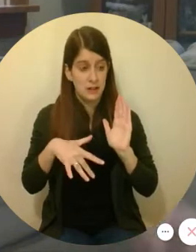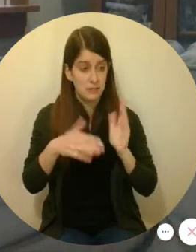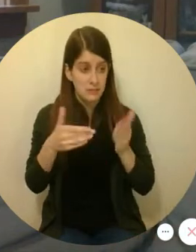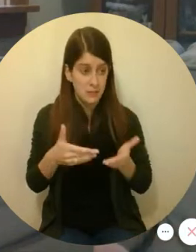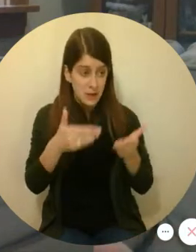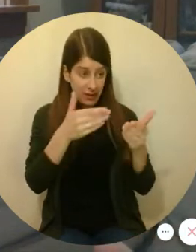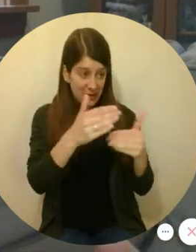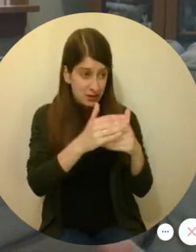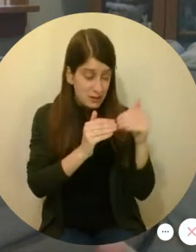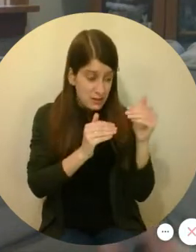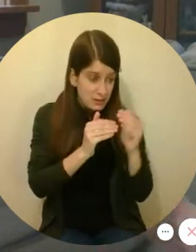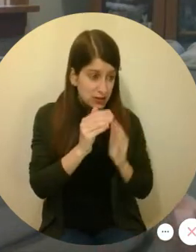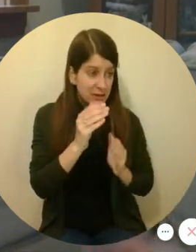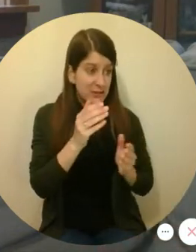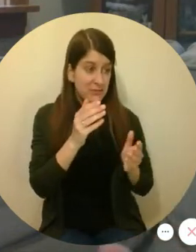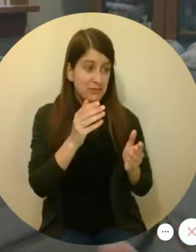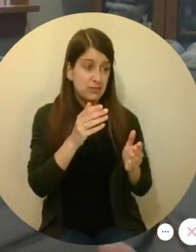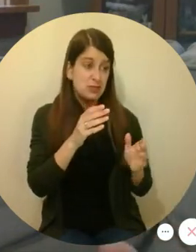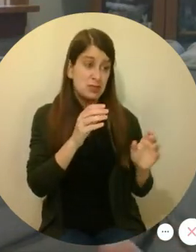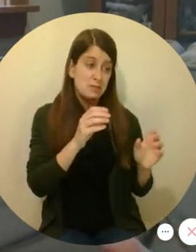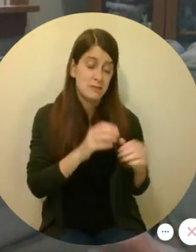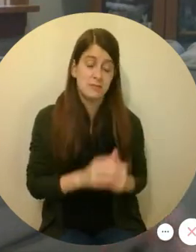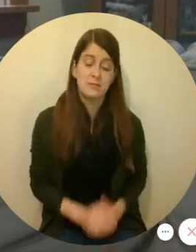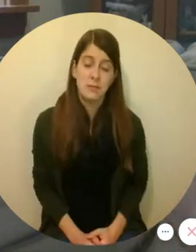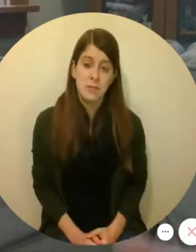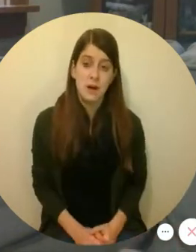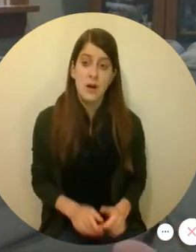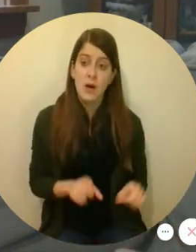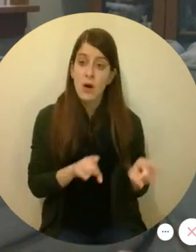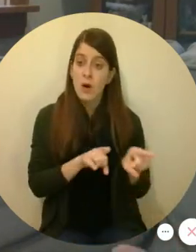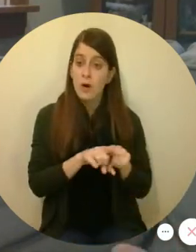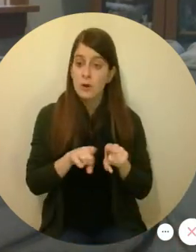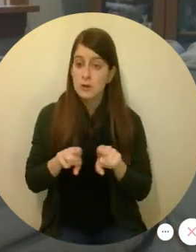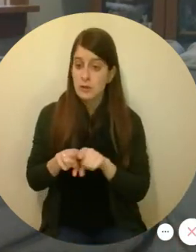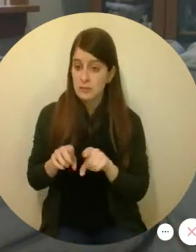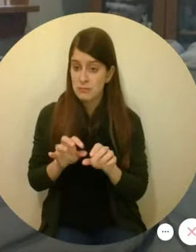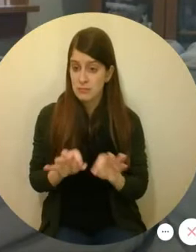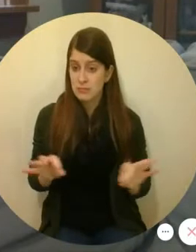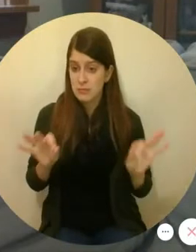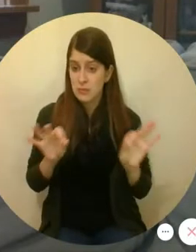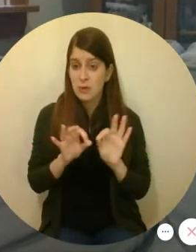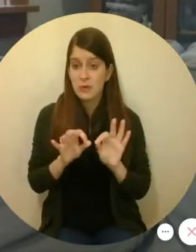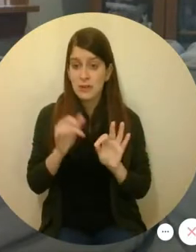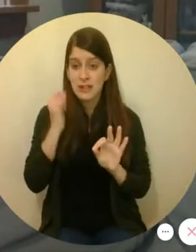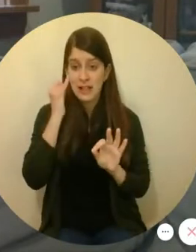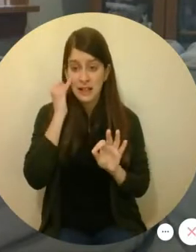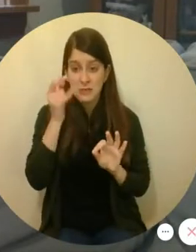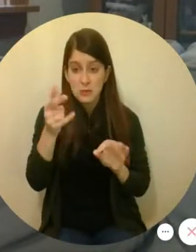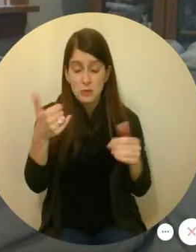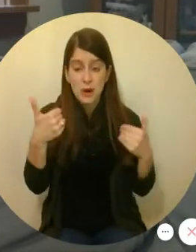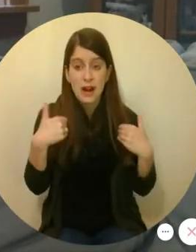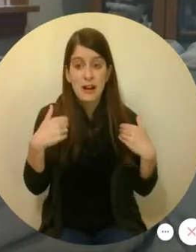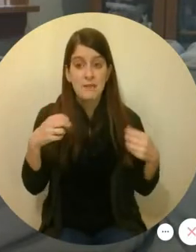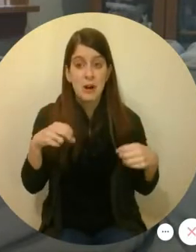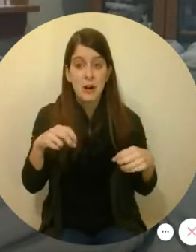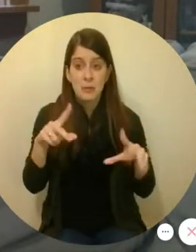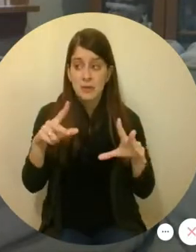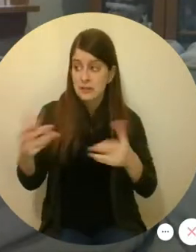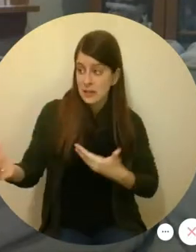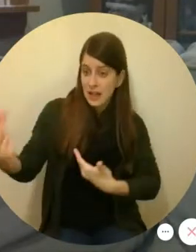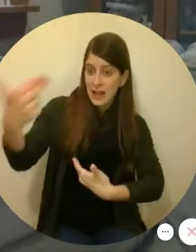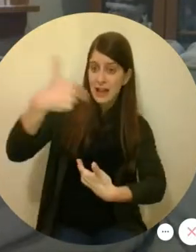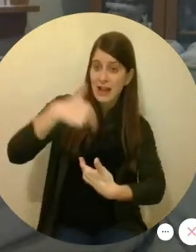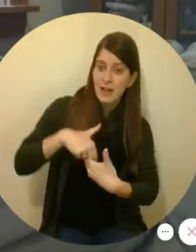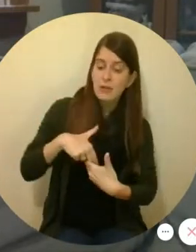then also, it's important during times in which we have an opportunity to include that